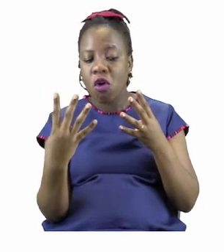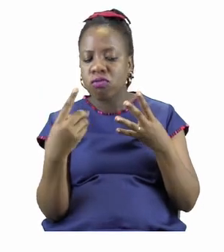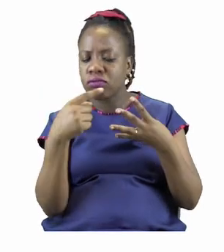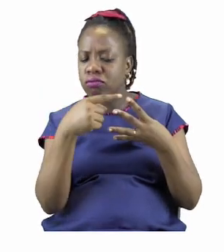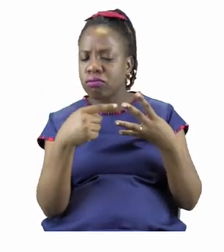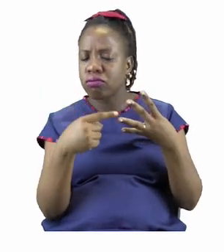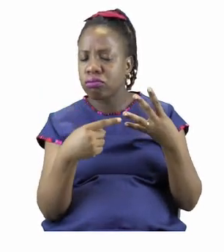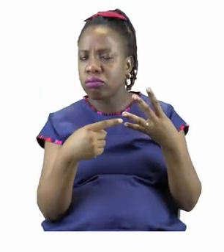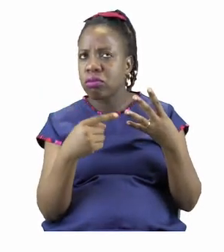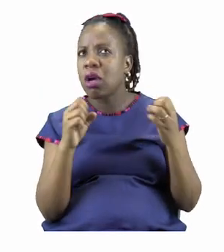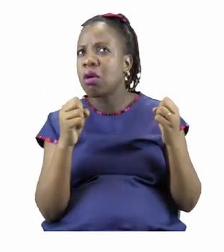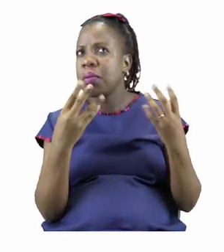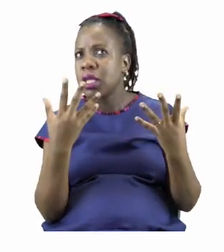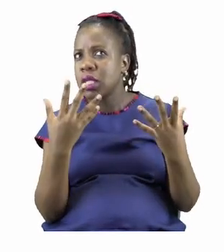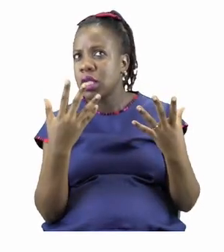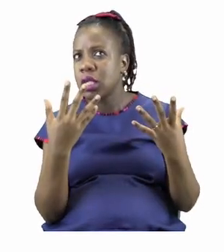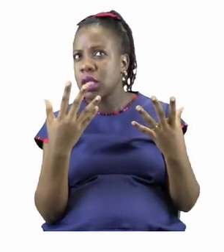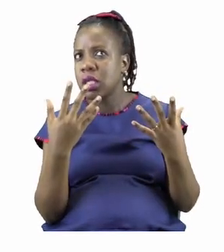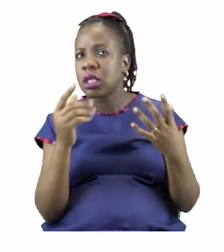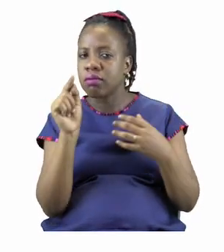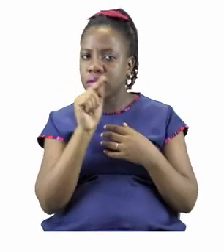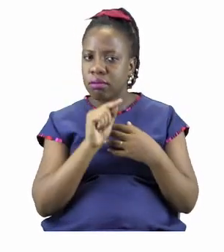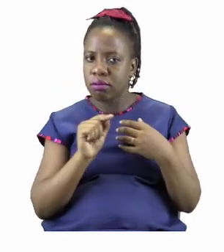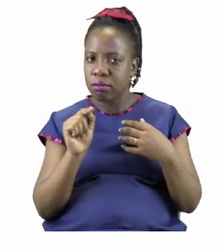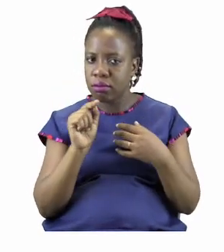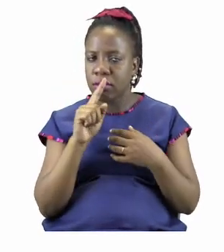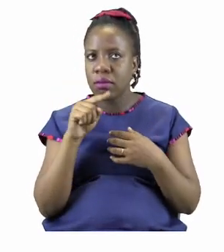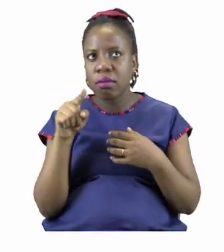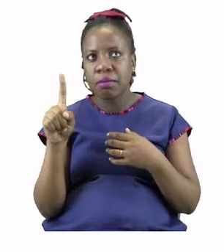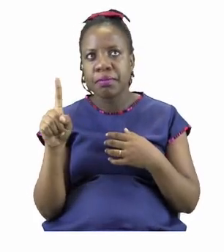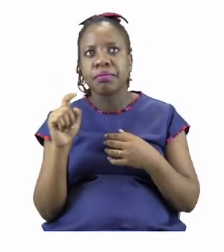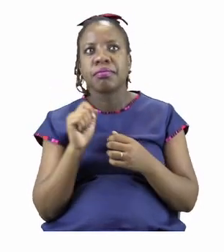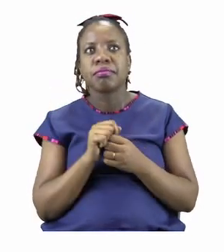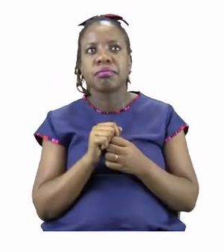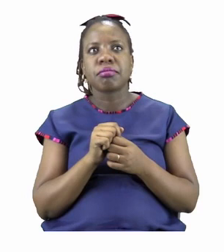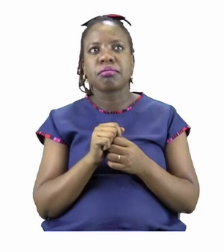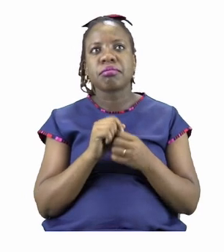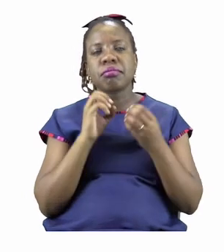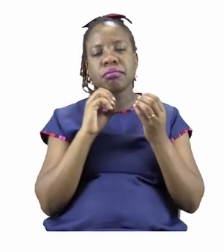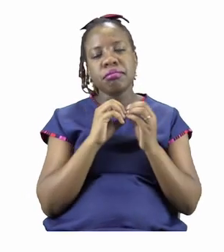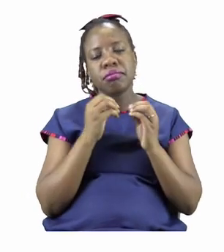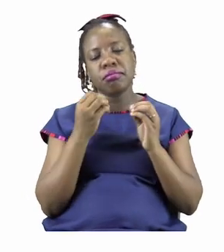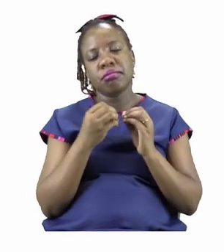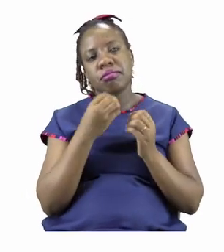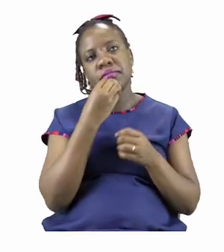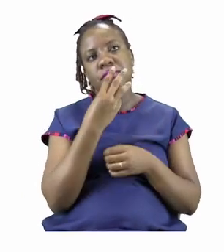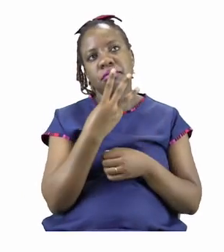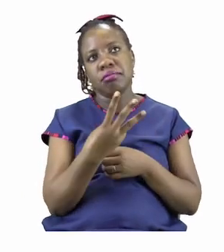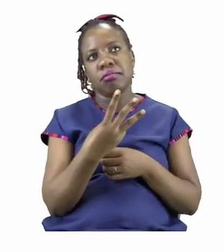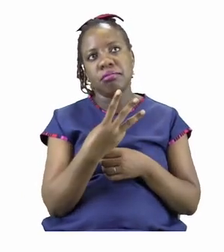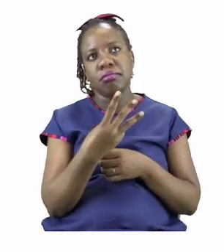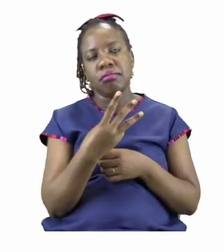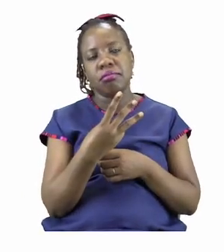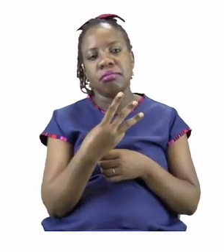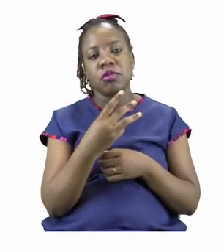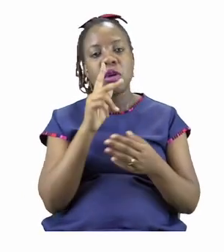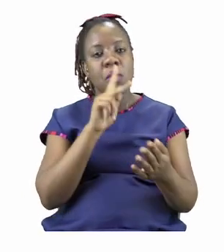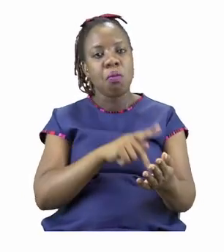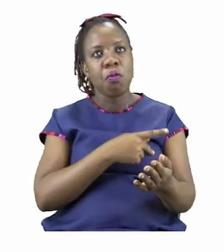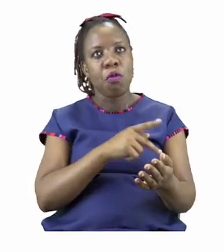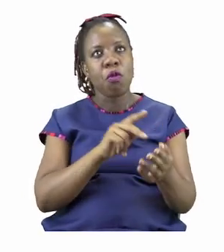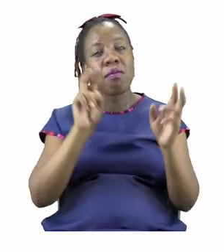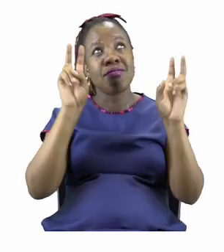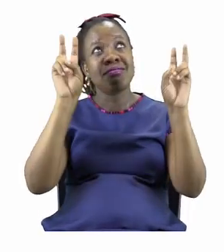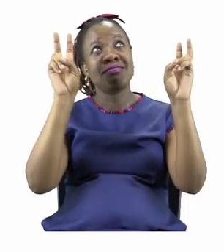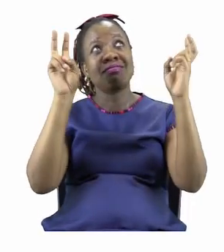next part it says for number 3, what is the name of the poem? Then it says you